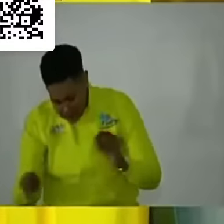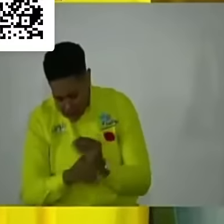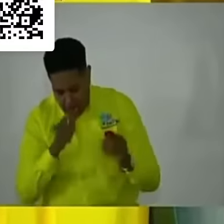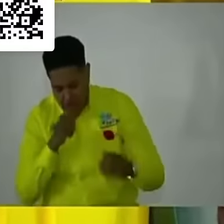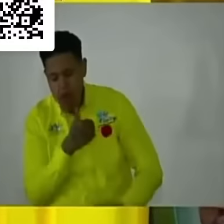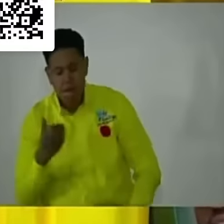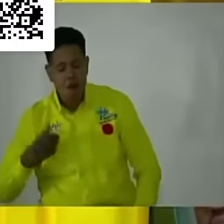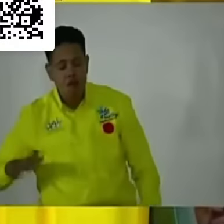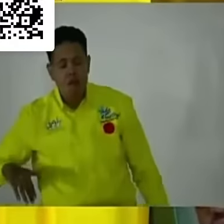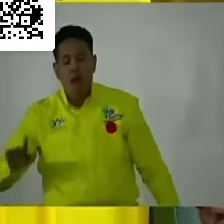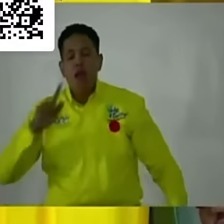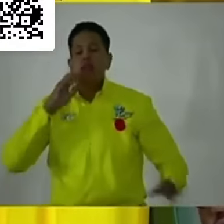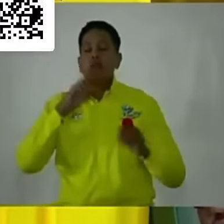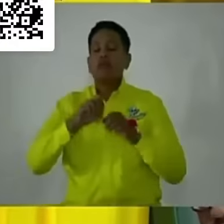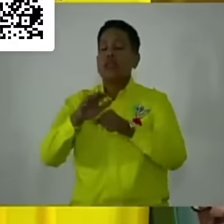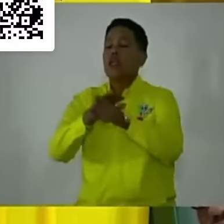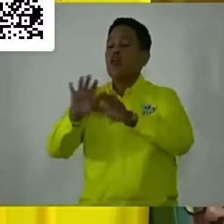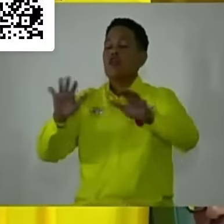of parliaments in the area.